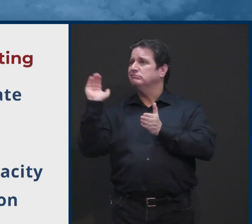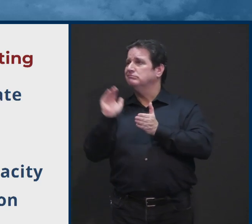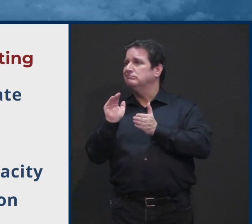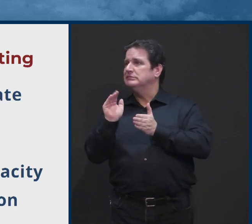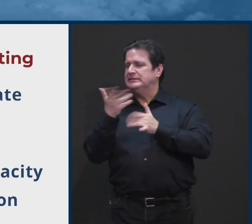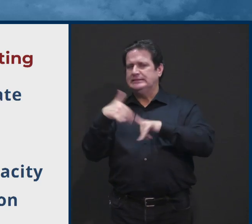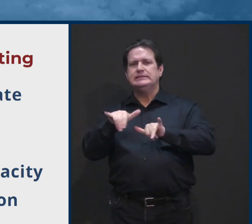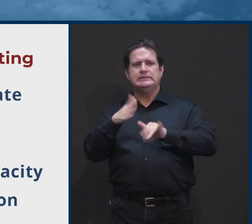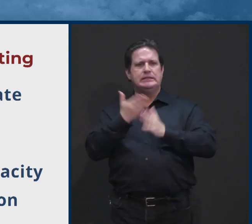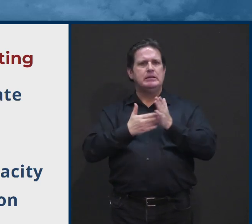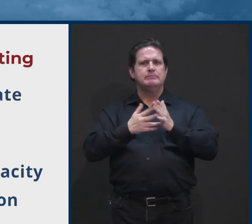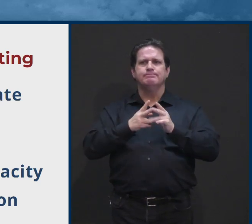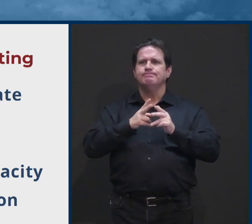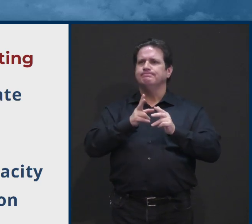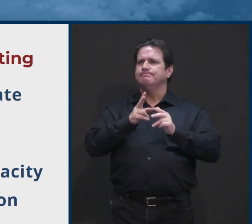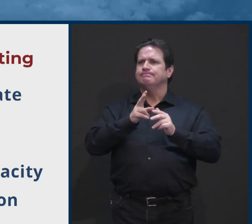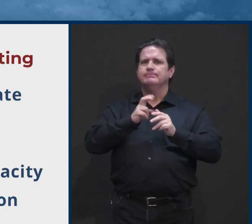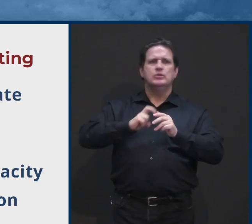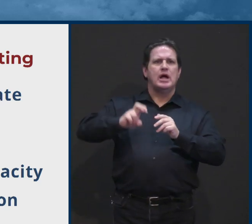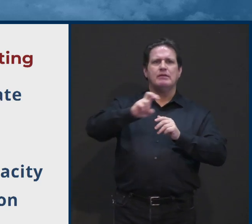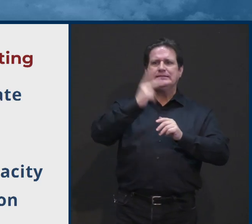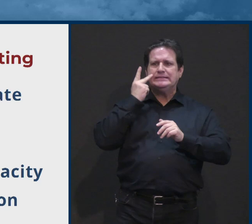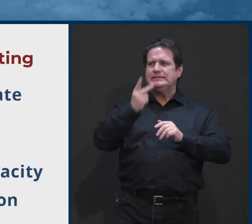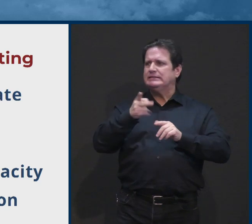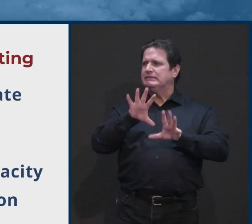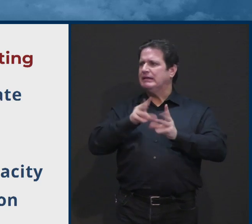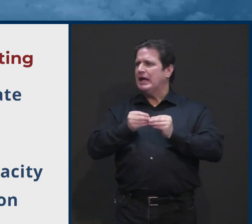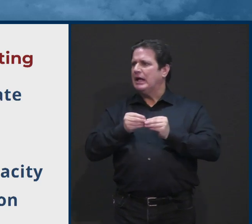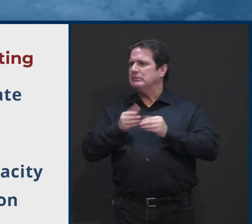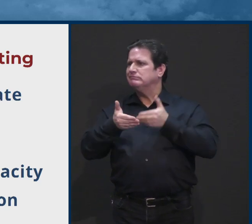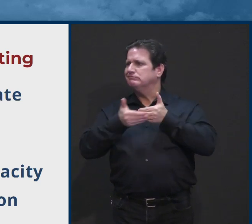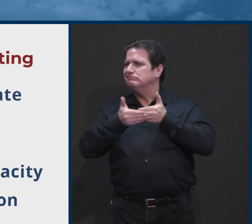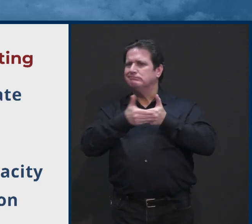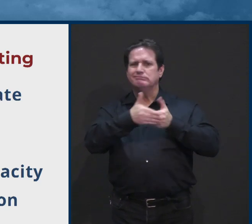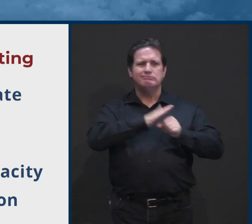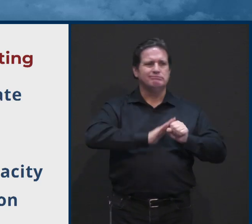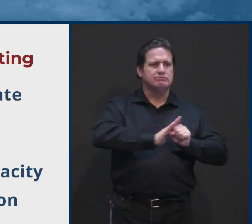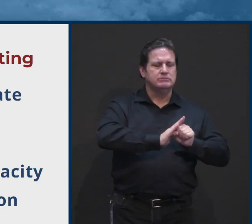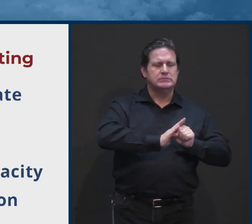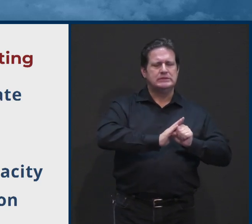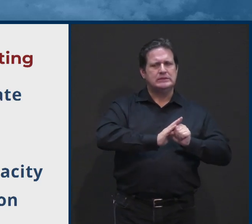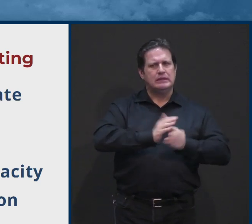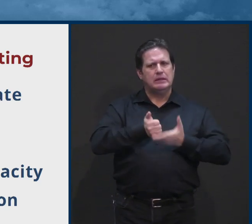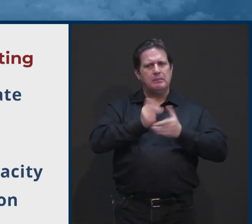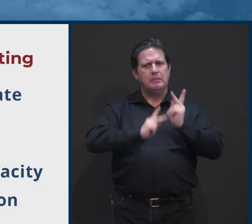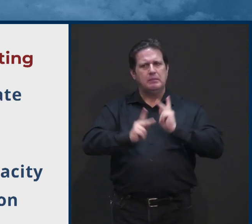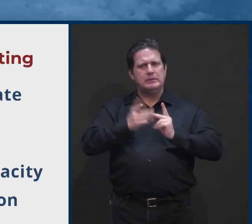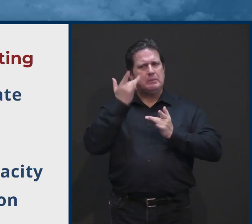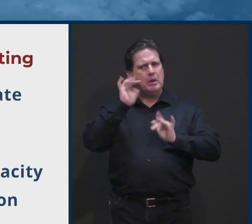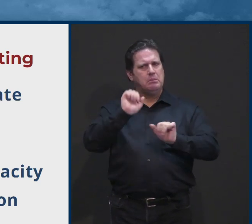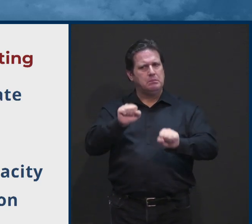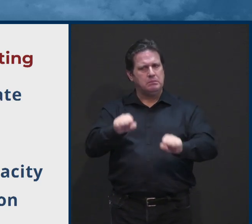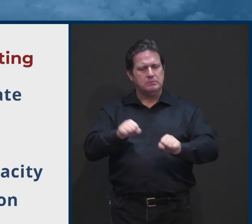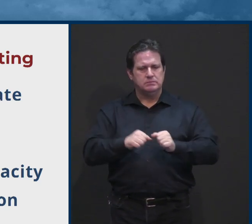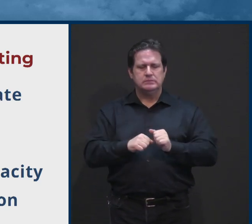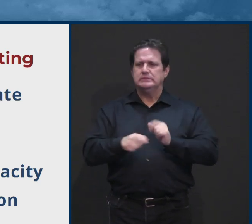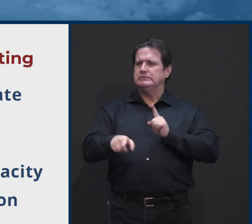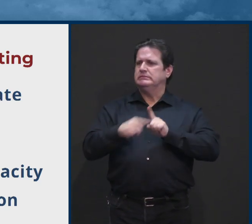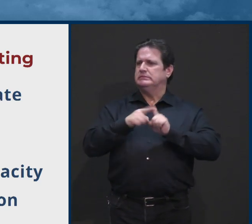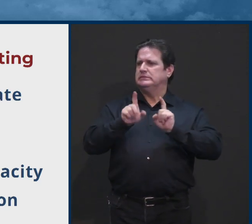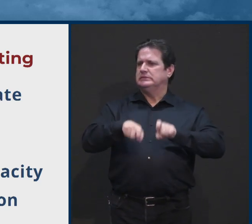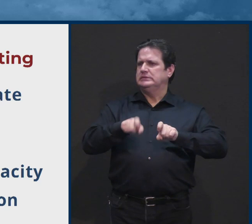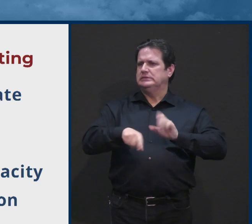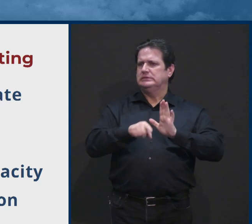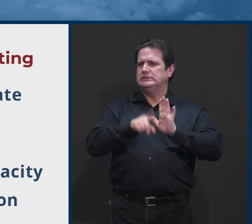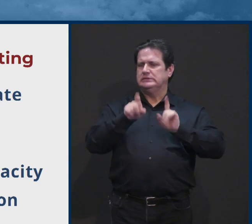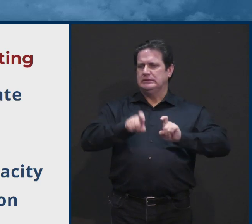there's still going to be the national urgency to go see your family members and loved ones. So we want to help people do that as smart as possible. So we plan